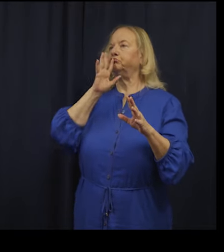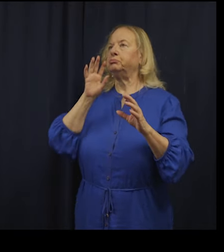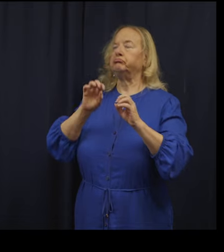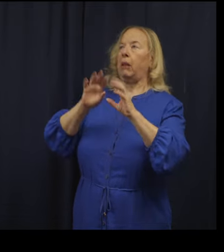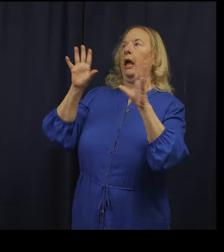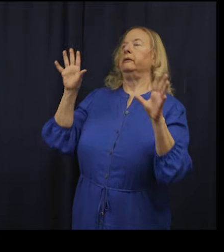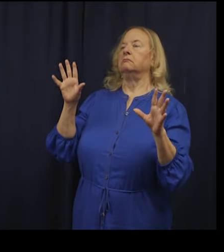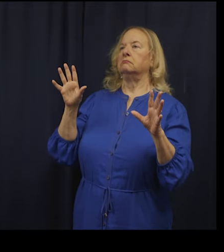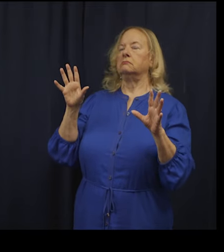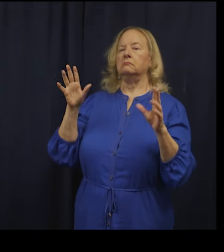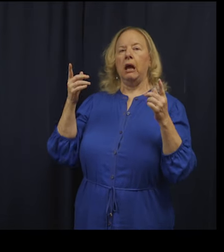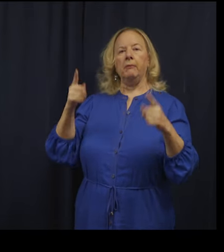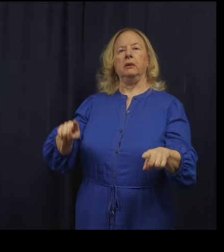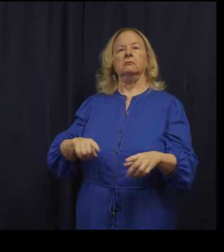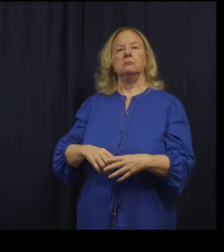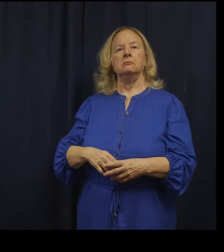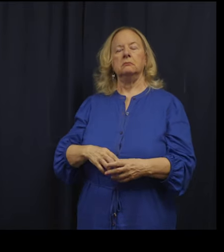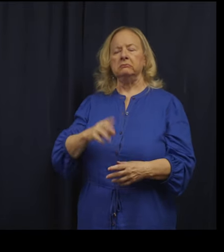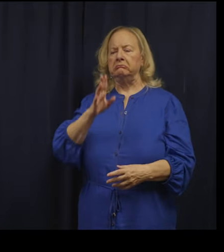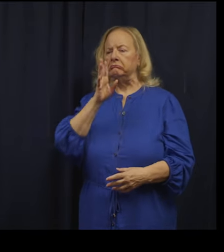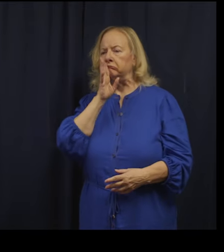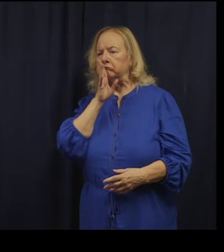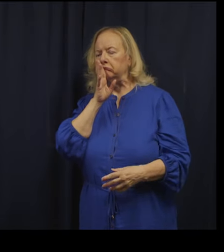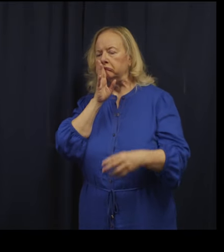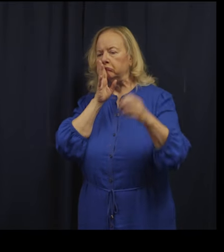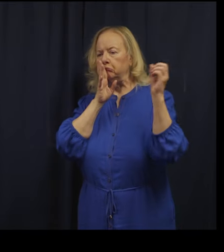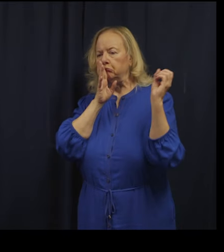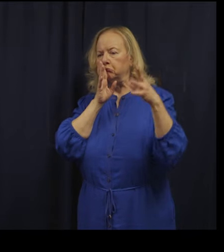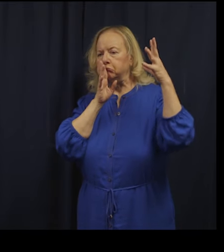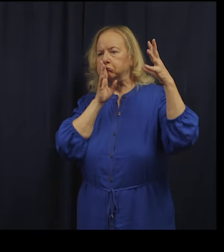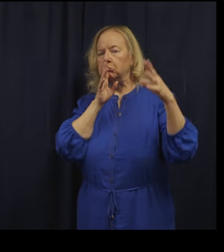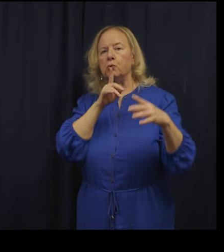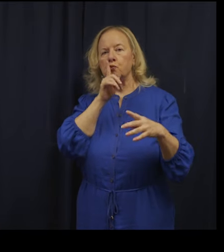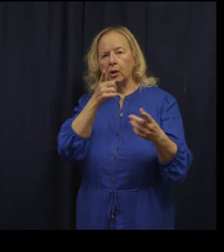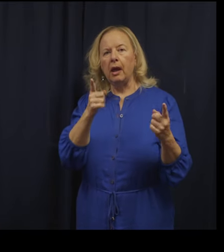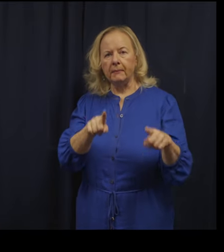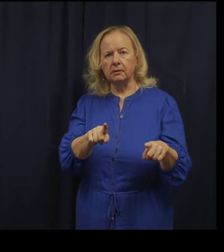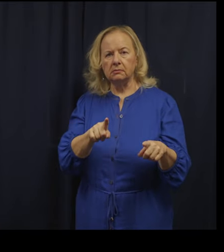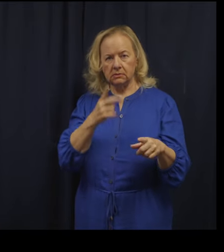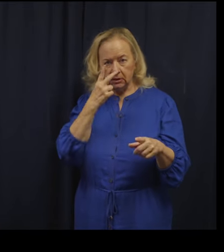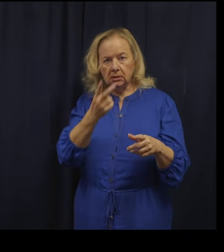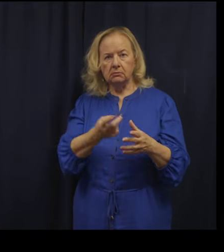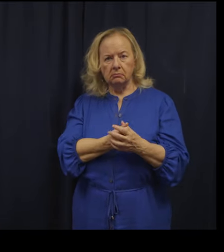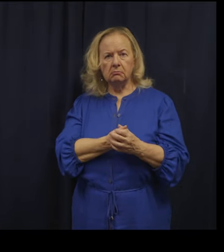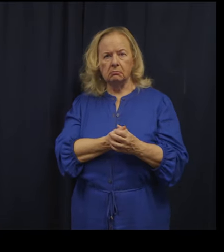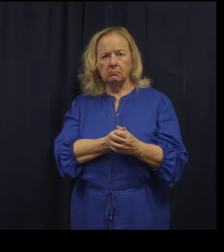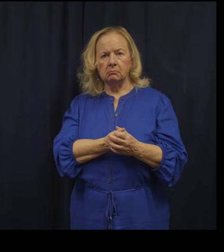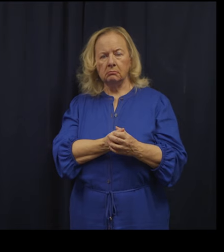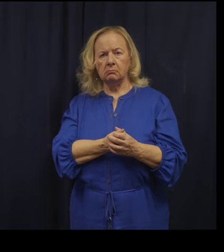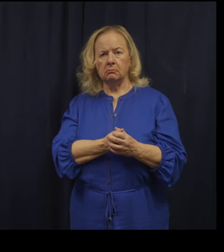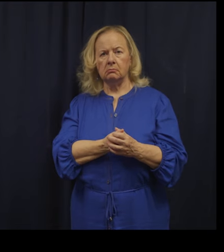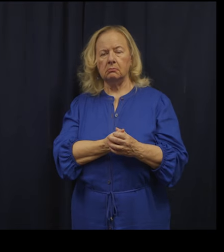So whenever God speaks, there's a visible reality that is to be seen.